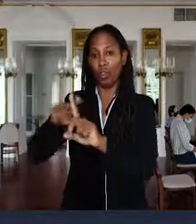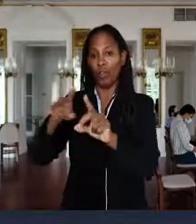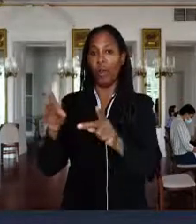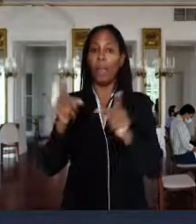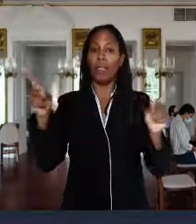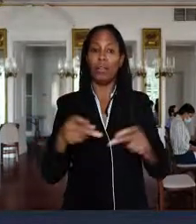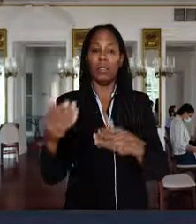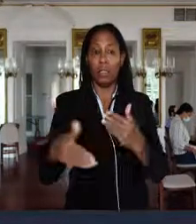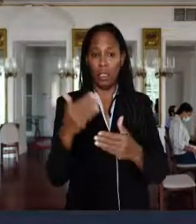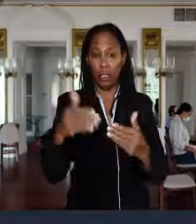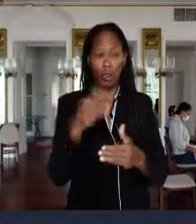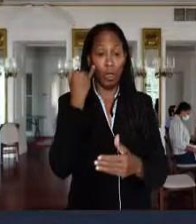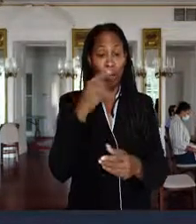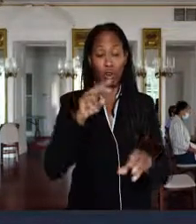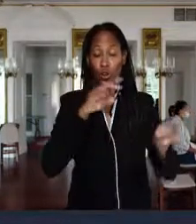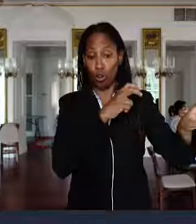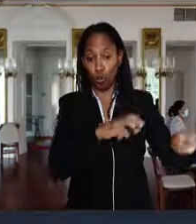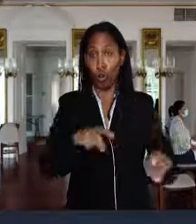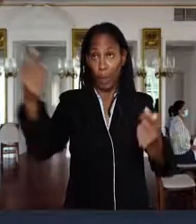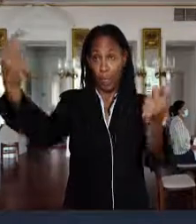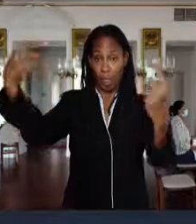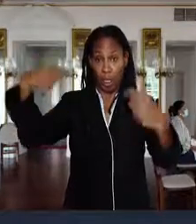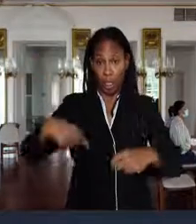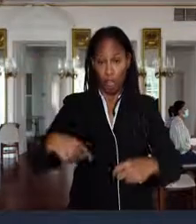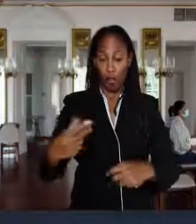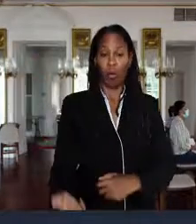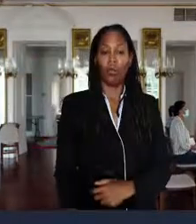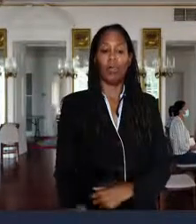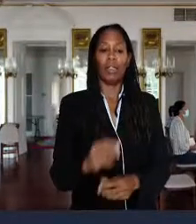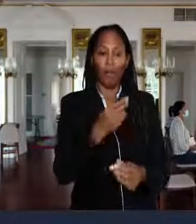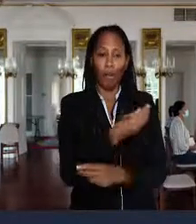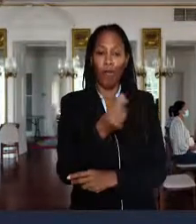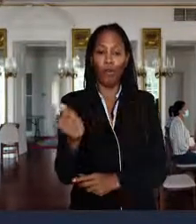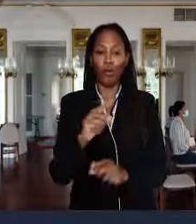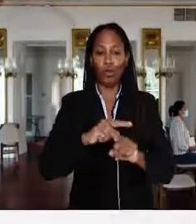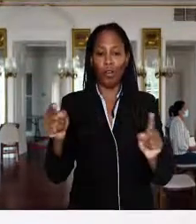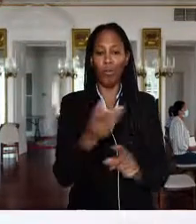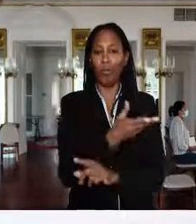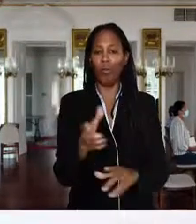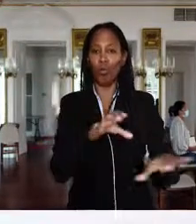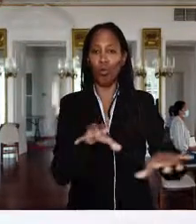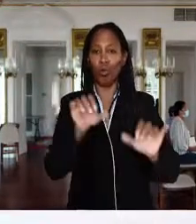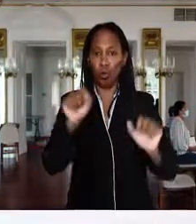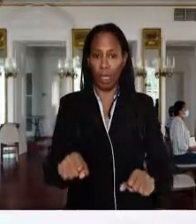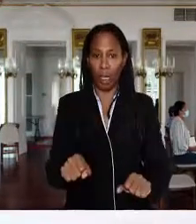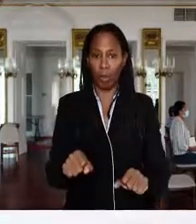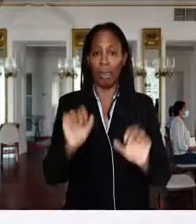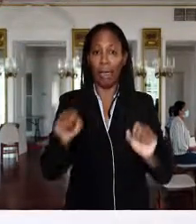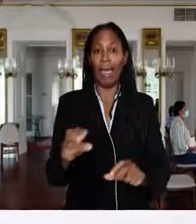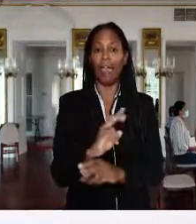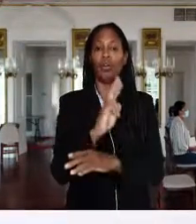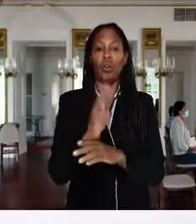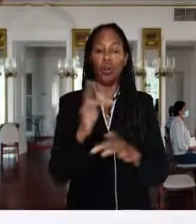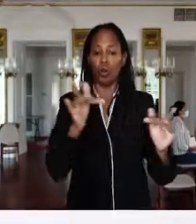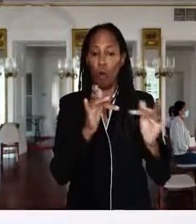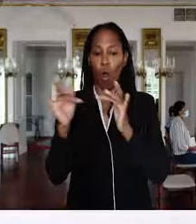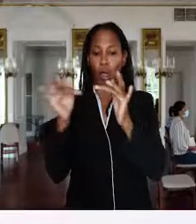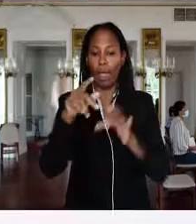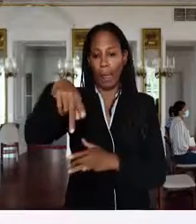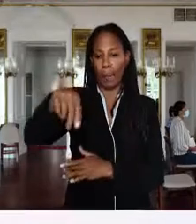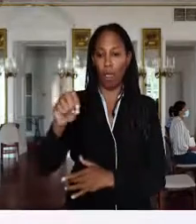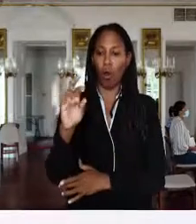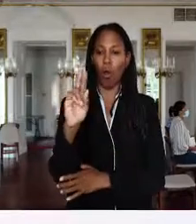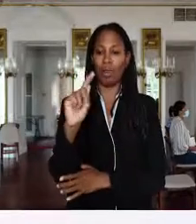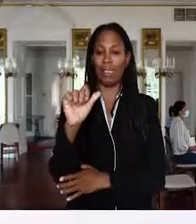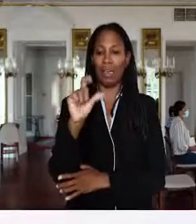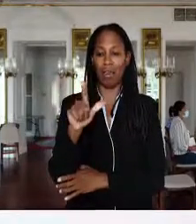there are several options. You can upload a negative COVID-19 test or positive COVID-19 antibody test to the travel portal at